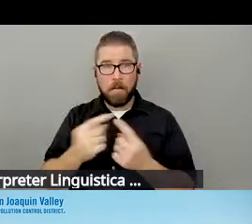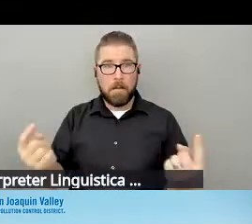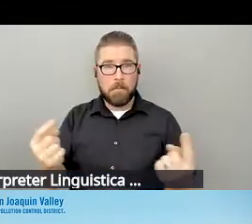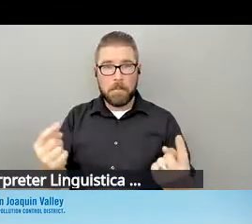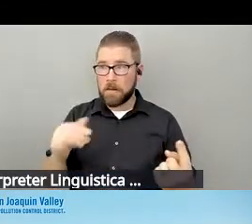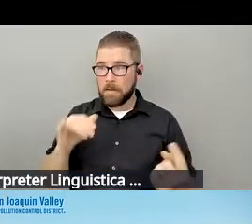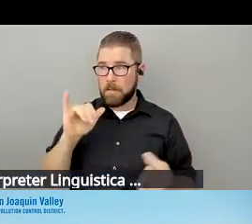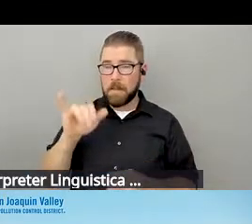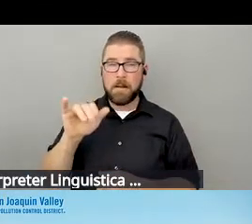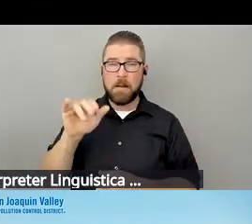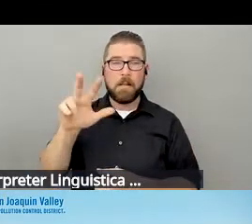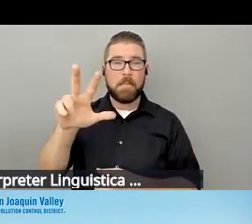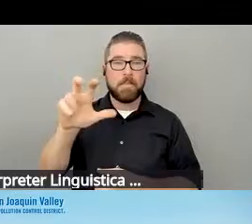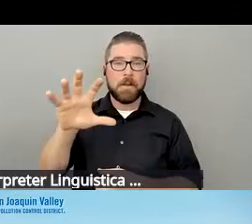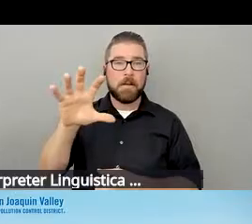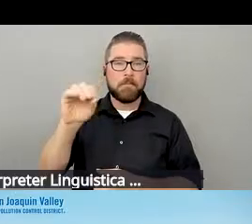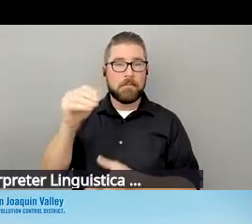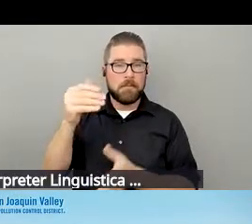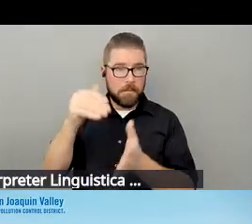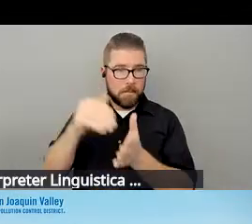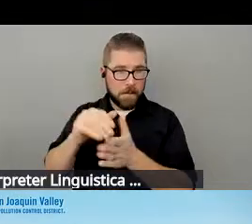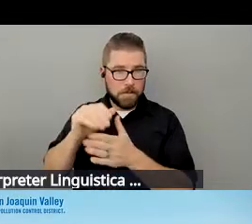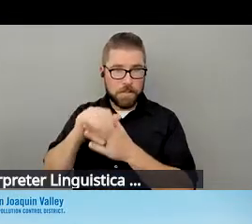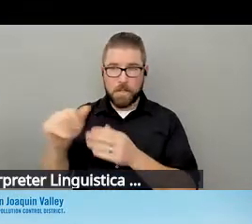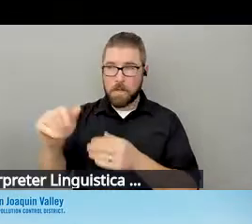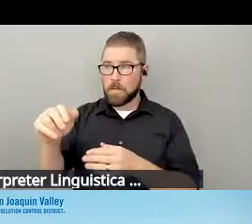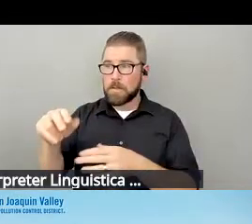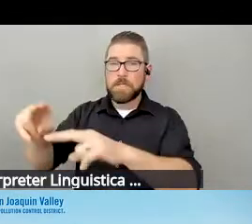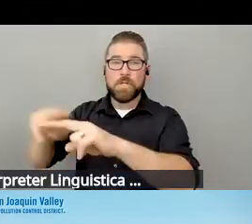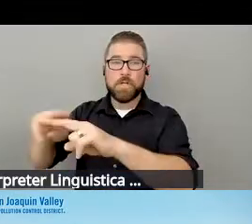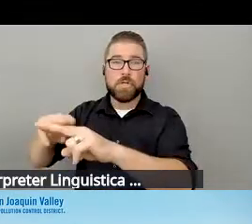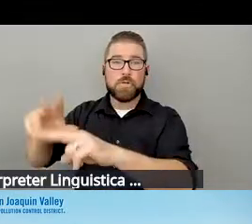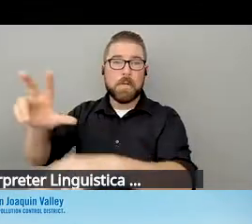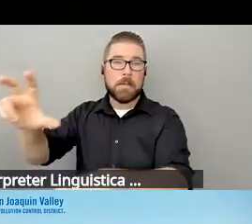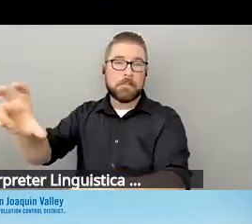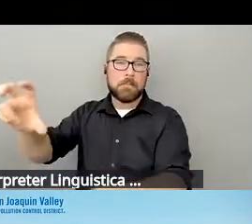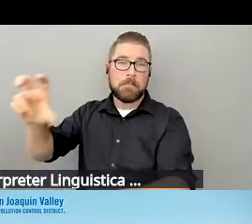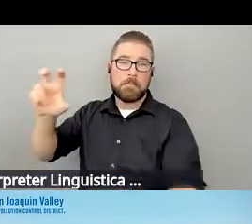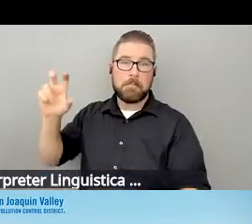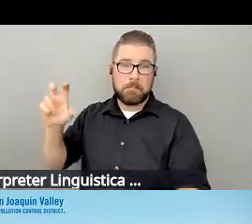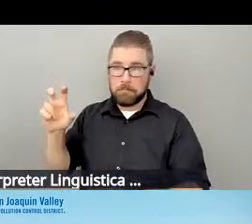$350,000 from diesel switcher locomotives to residential lawn and garden.